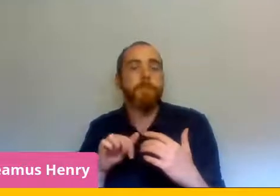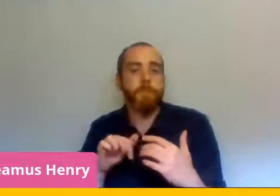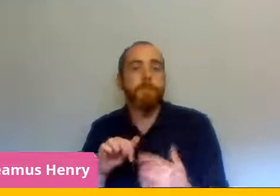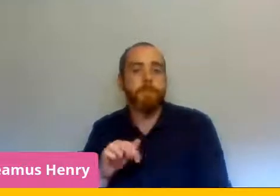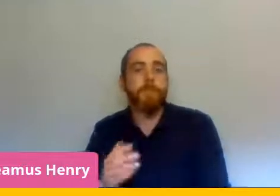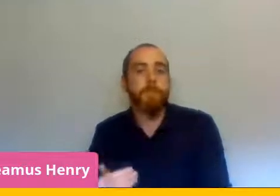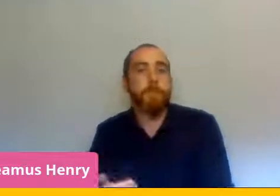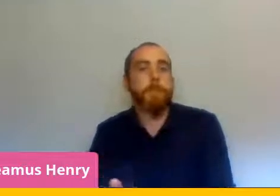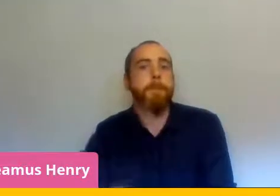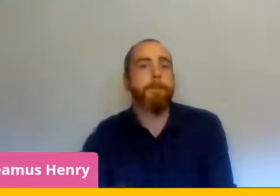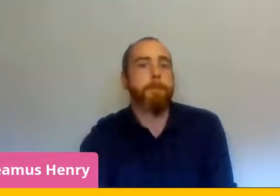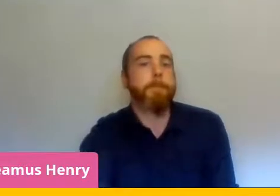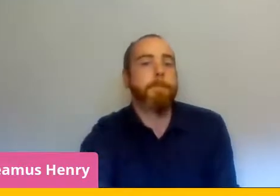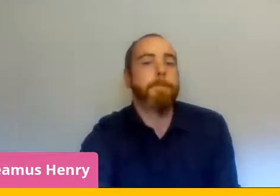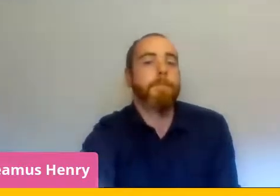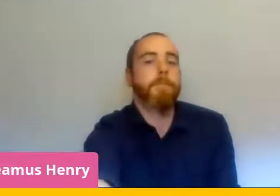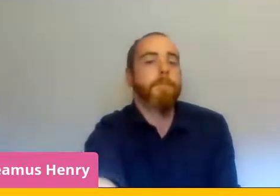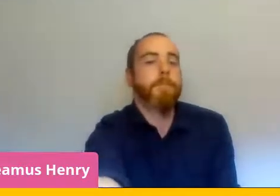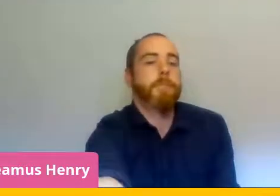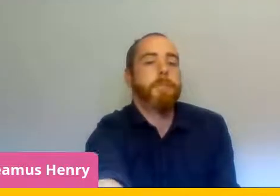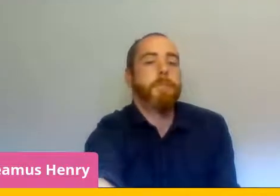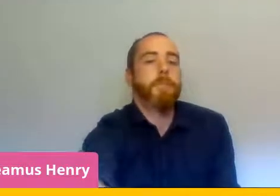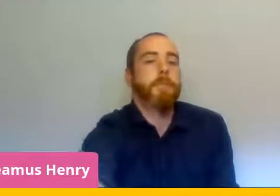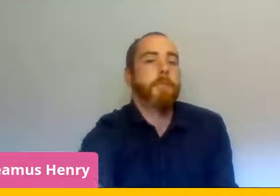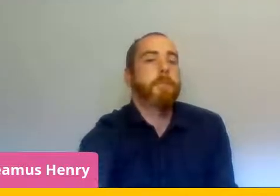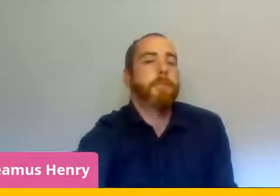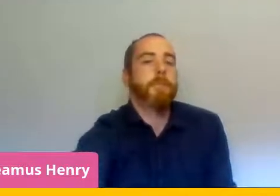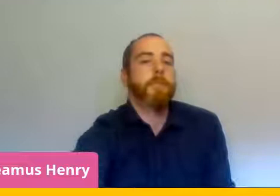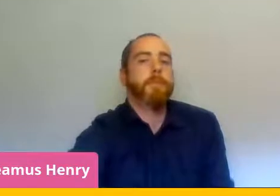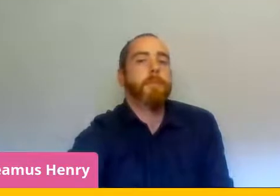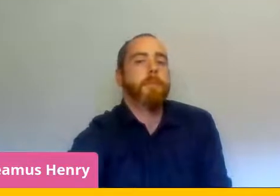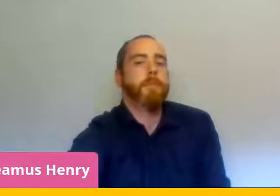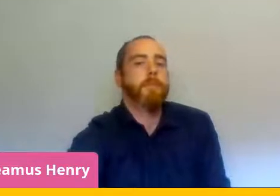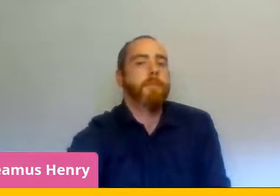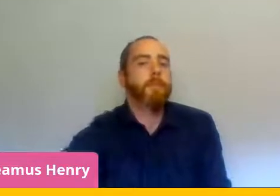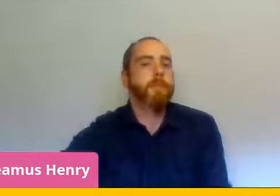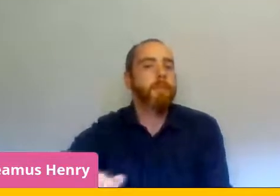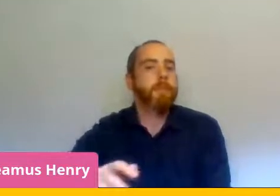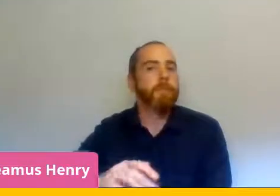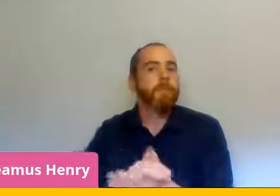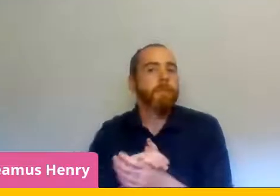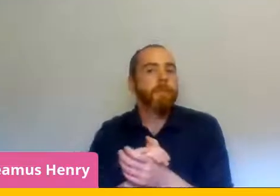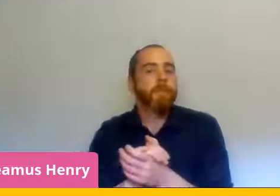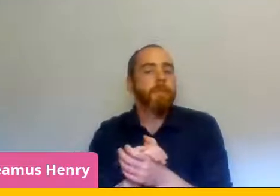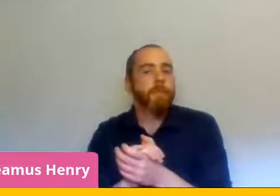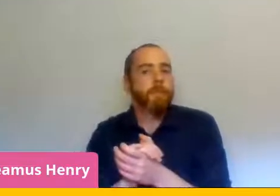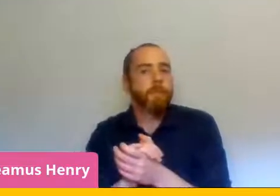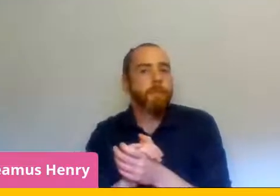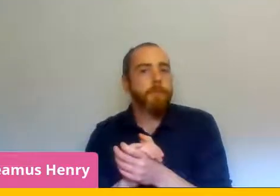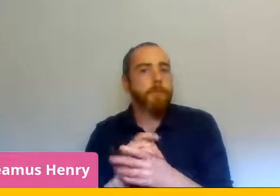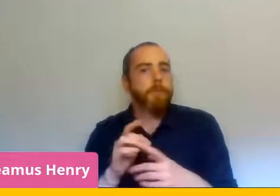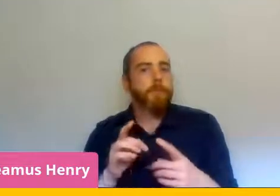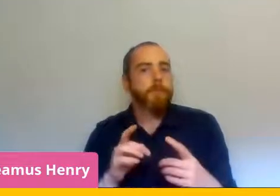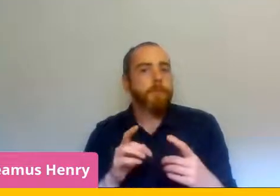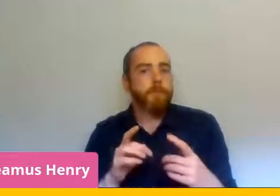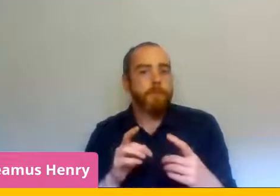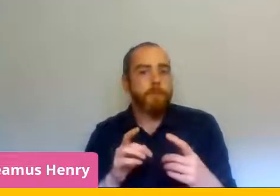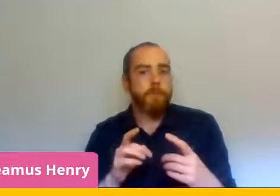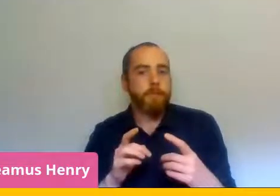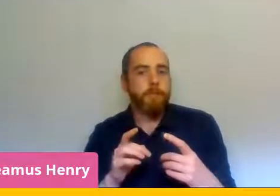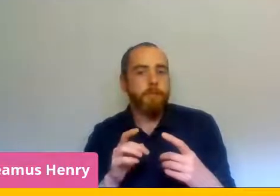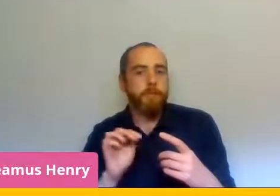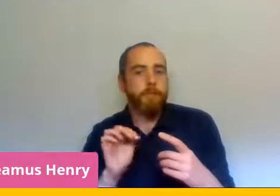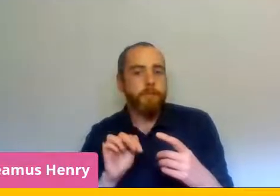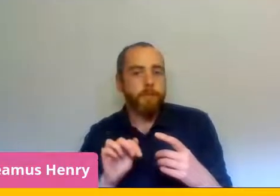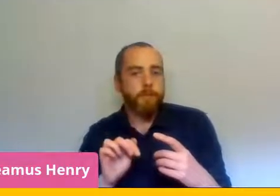reflecting the views of staff across the country. So I would say number one is that future action that you could do is get involved with the anti-casualisation email